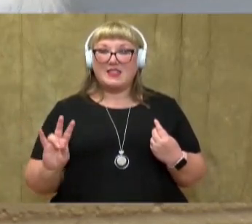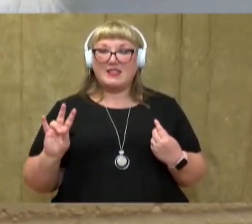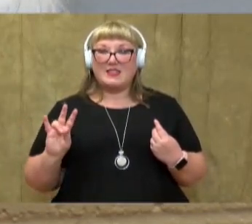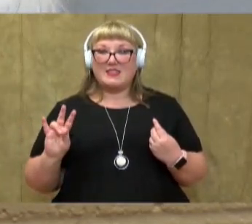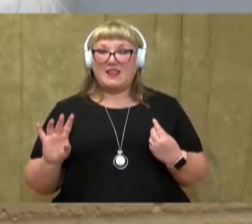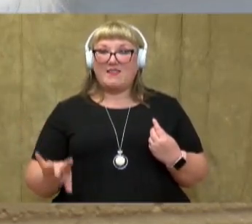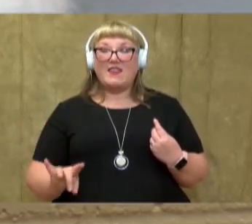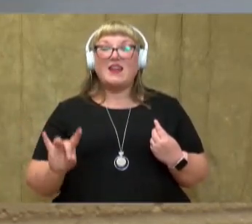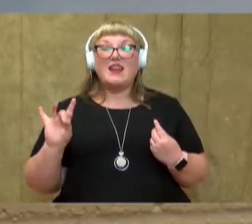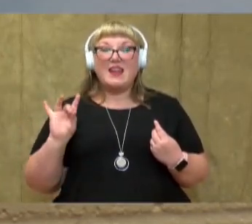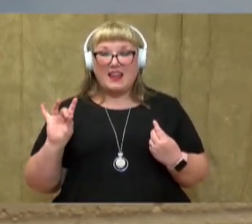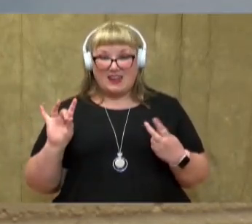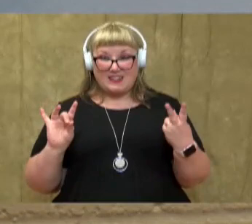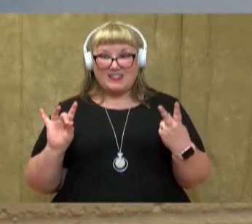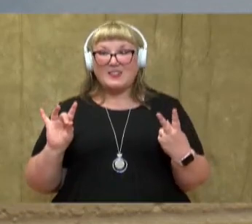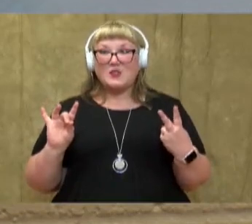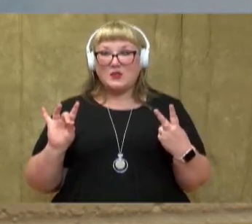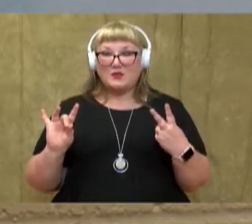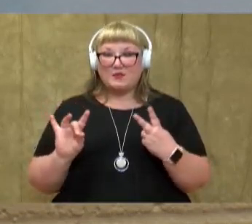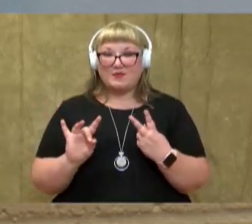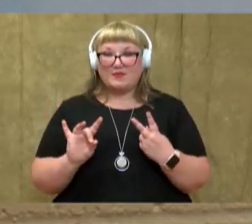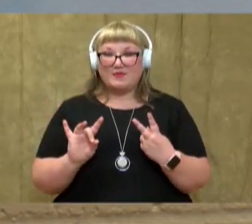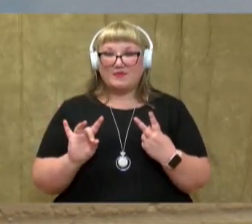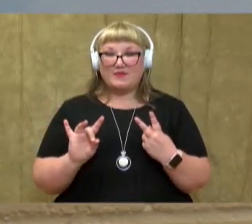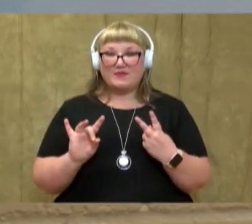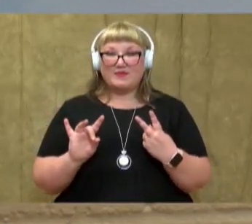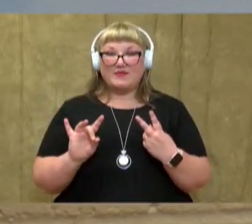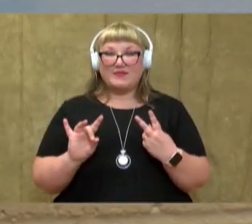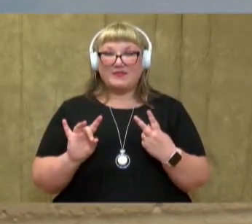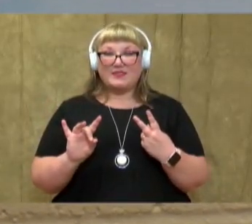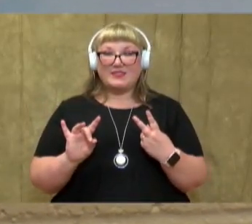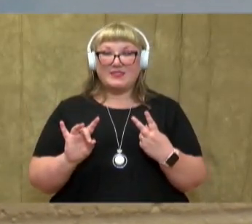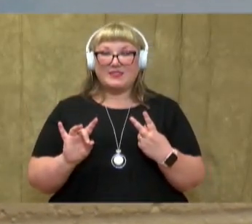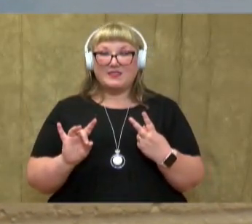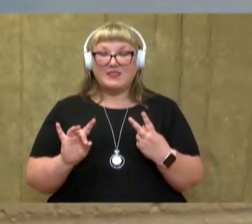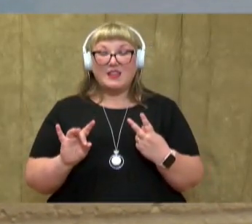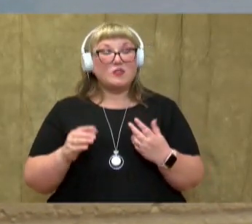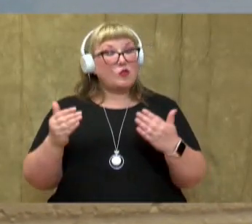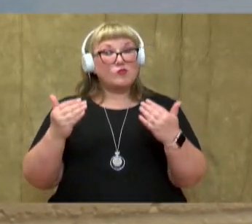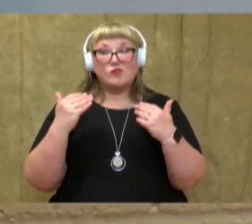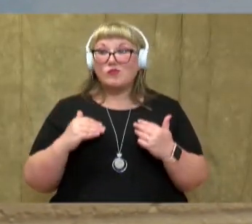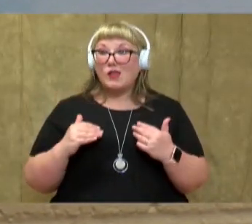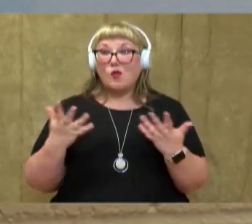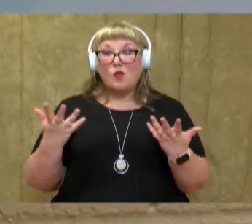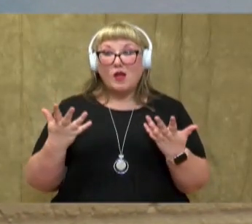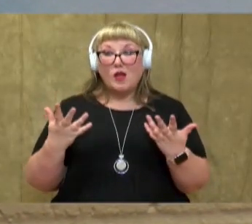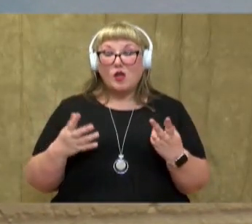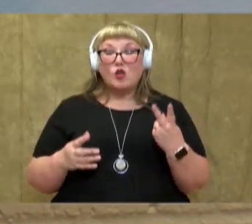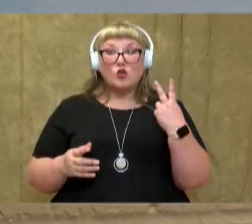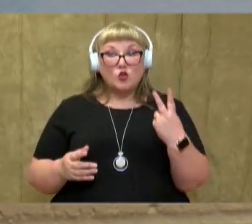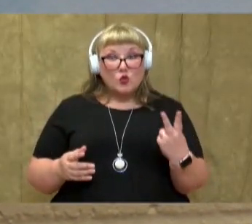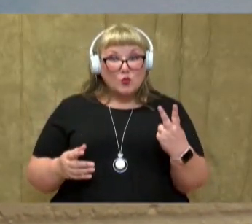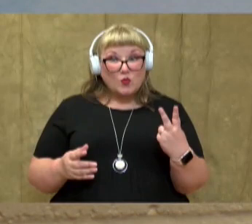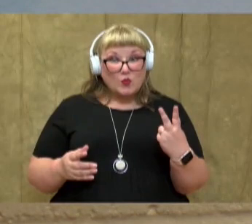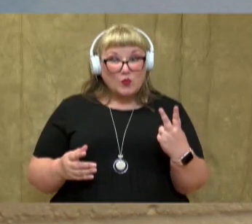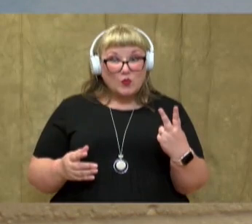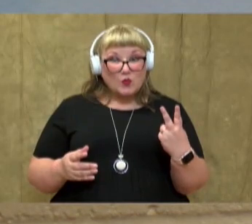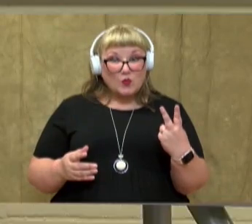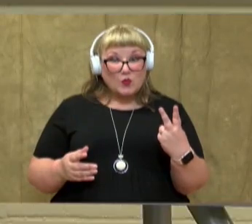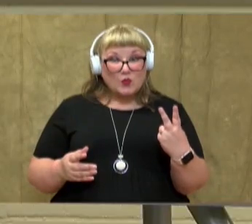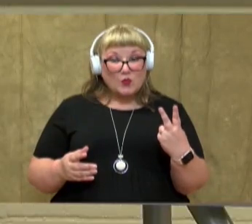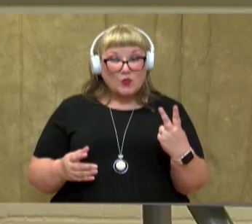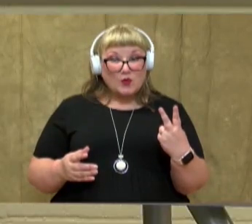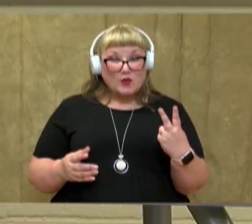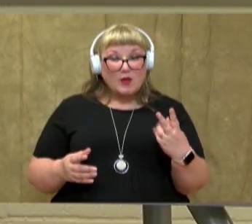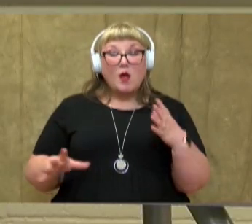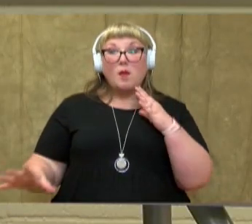six, seven, 8. So our next way to make 10 is 2 in the blue,